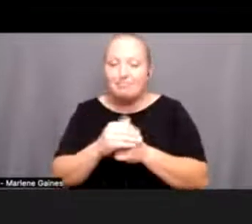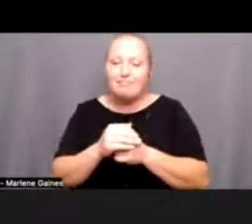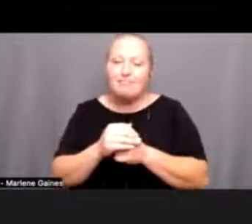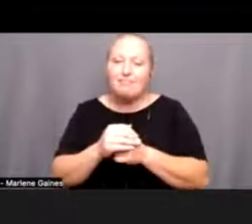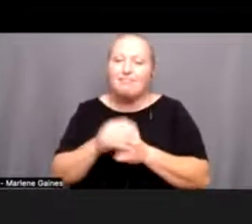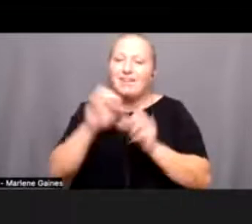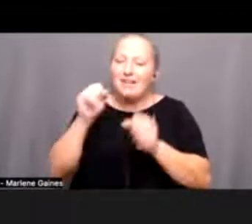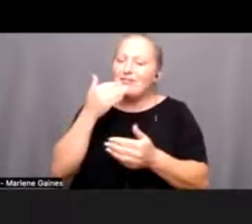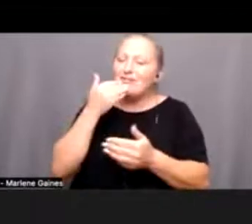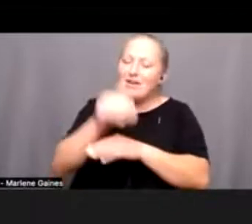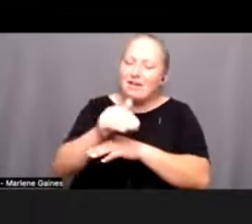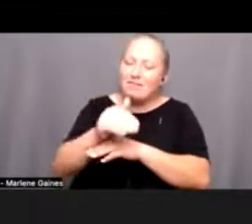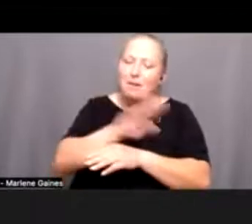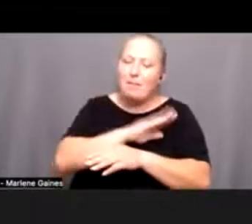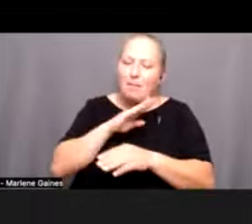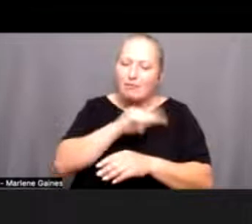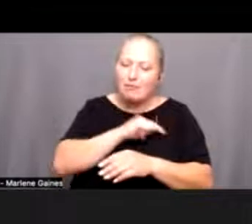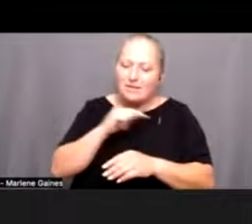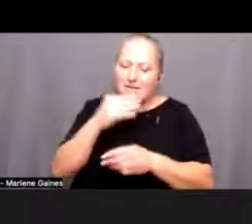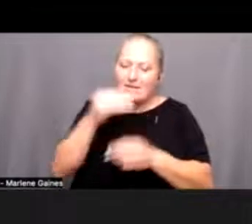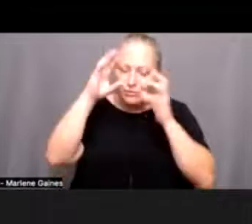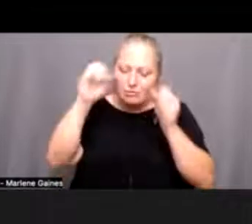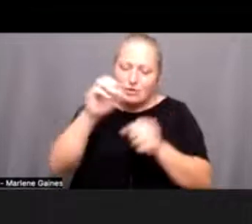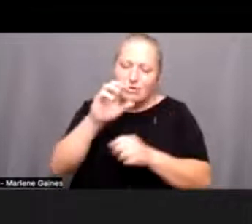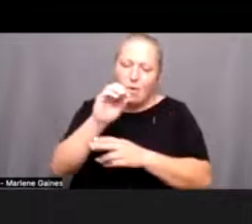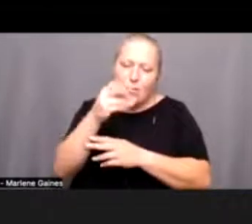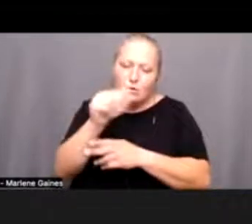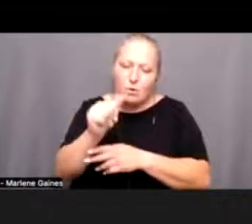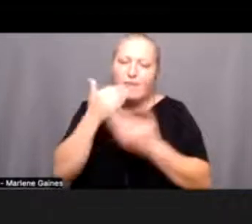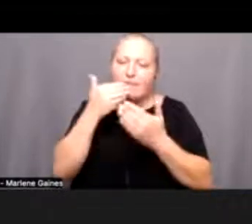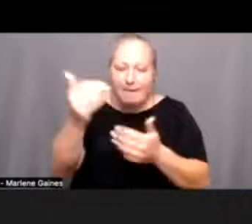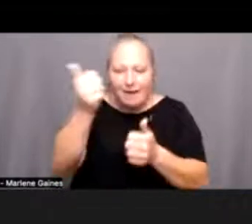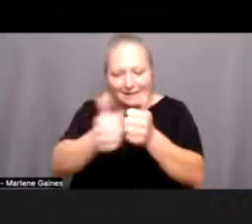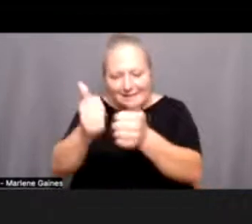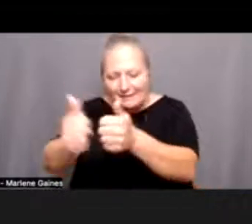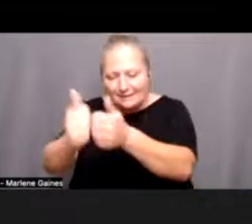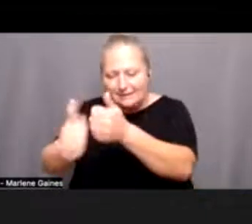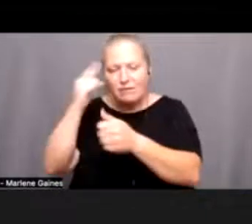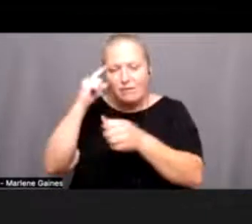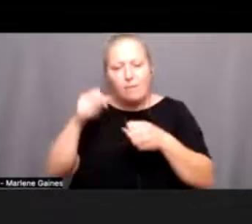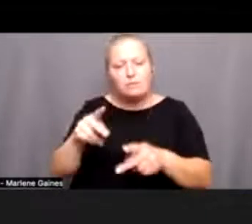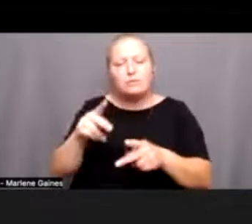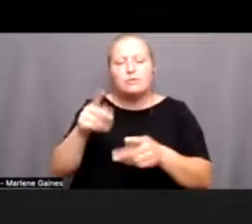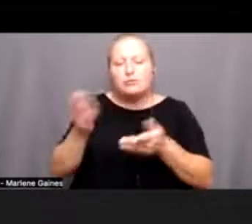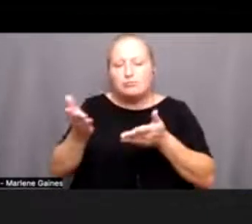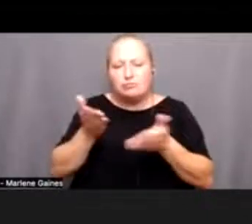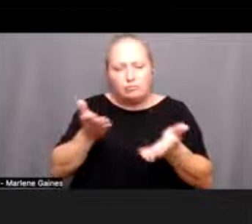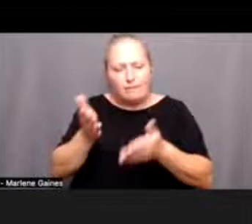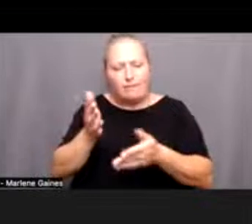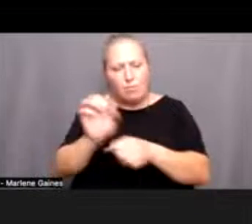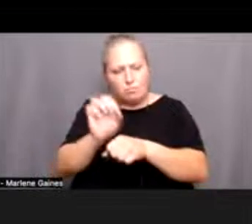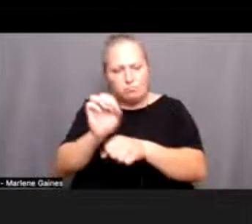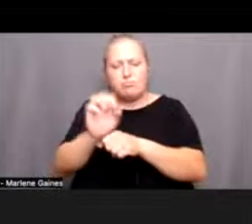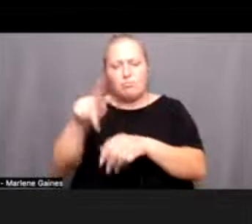Absolutely. Good evening, Board of Trustees and Superintendent Ochoa. I'd like to thank each and every one of you for the opportunity to serve as a principal